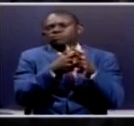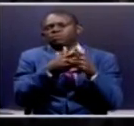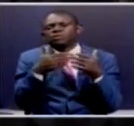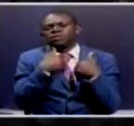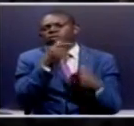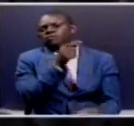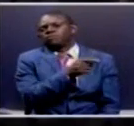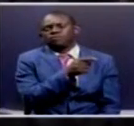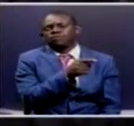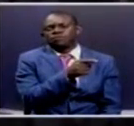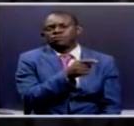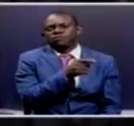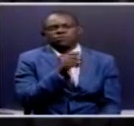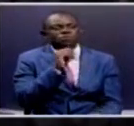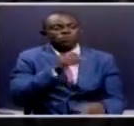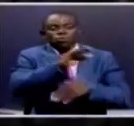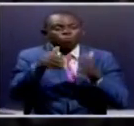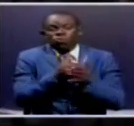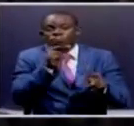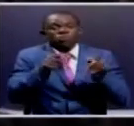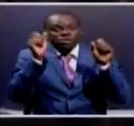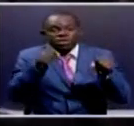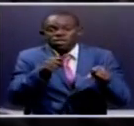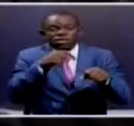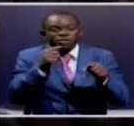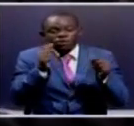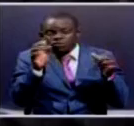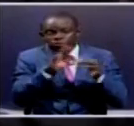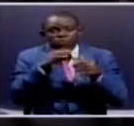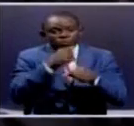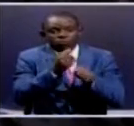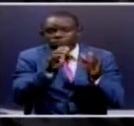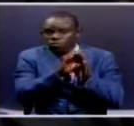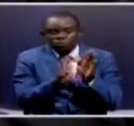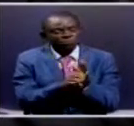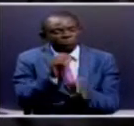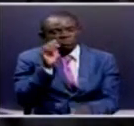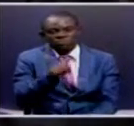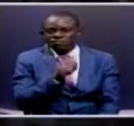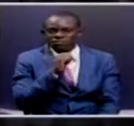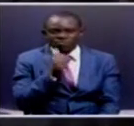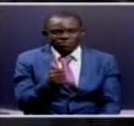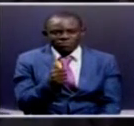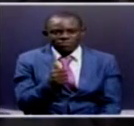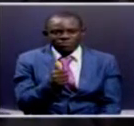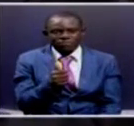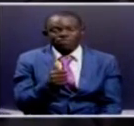with the representative democracy here. And I've not heard, I've tried to peruse the bill and listen to the